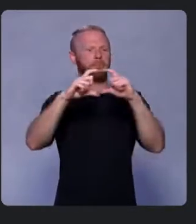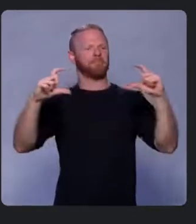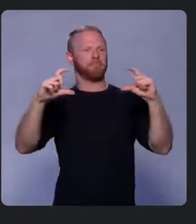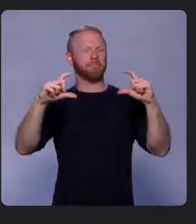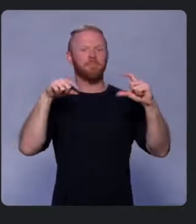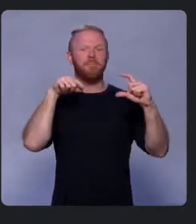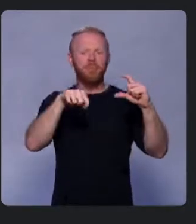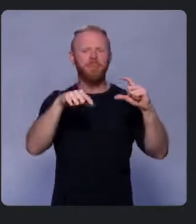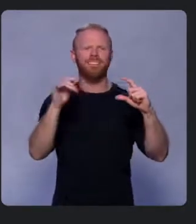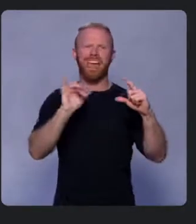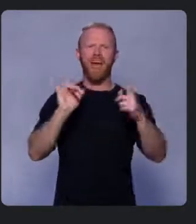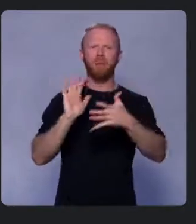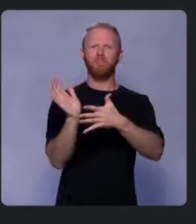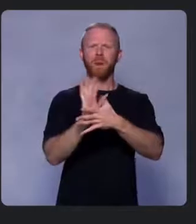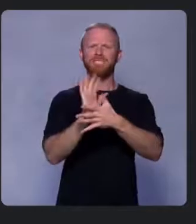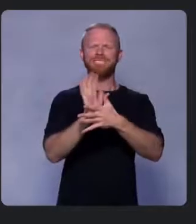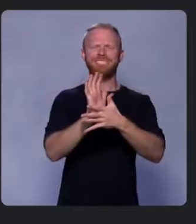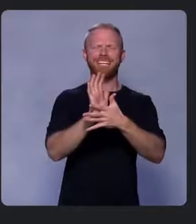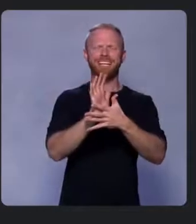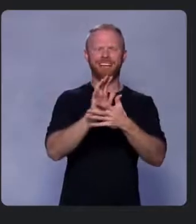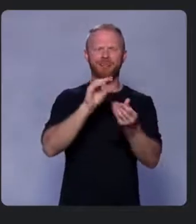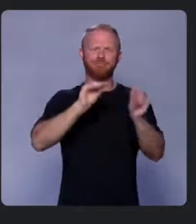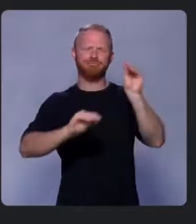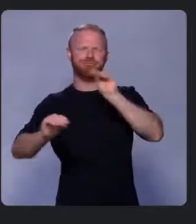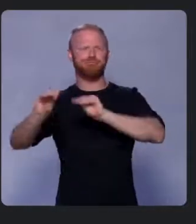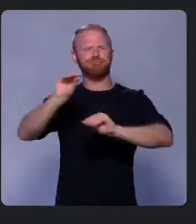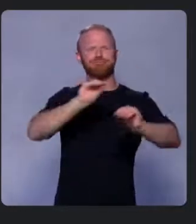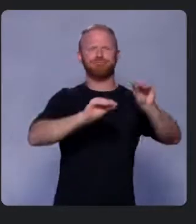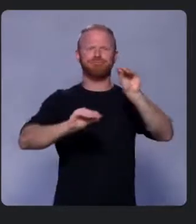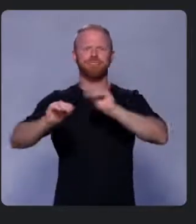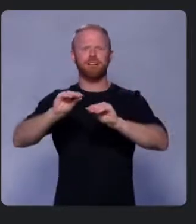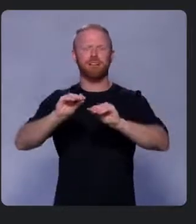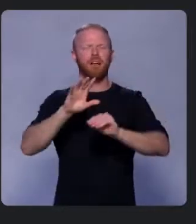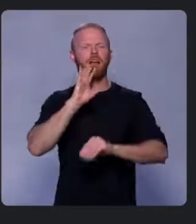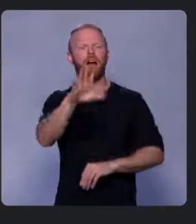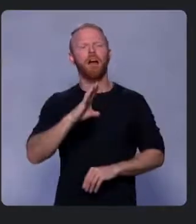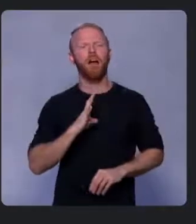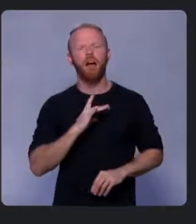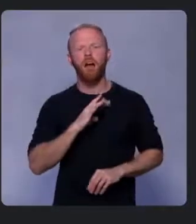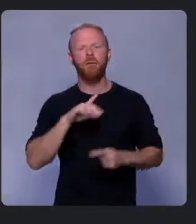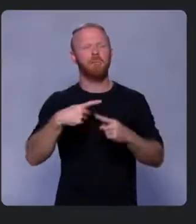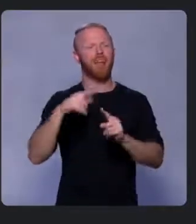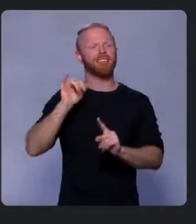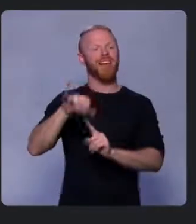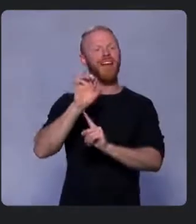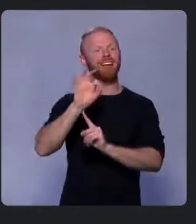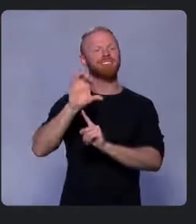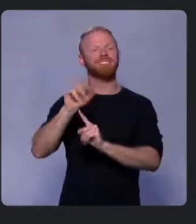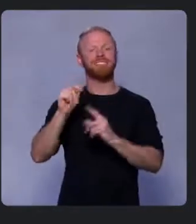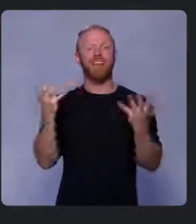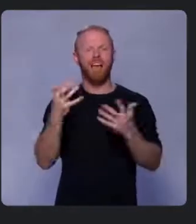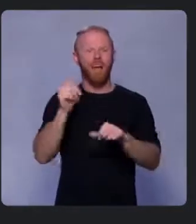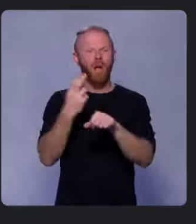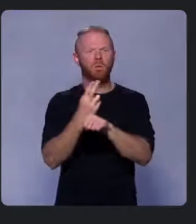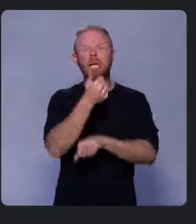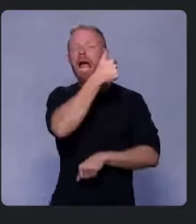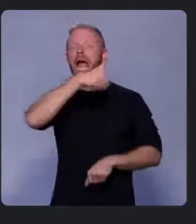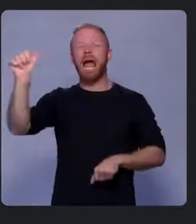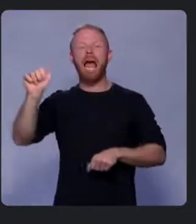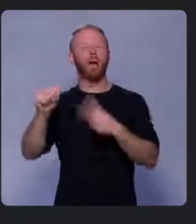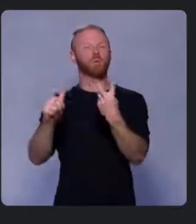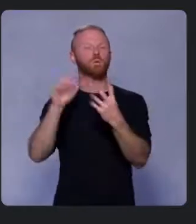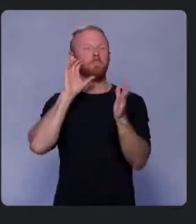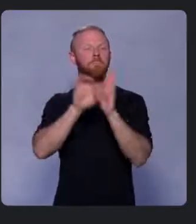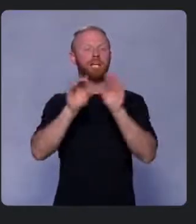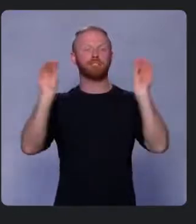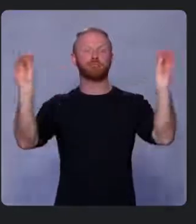vivid, moving picture. And the cool thing about this effect is it can work on any pair of images, whether they